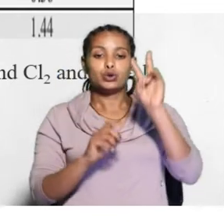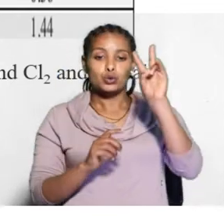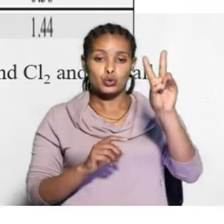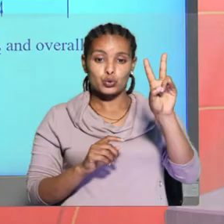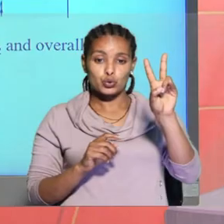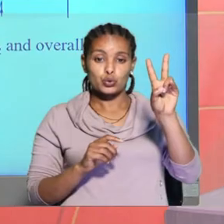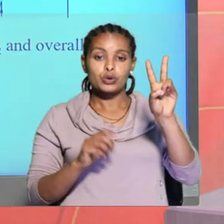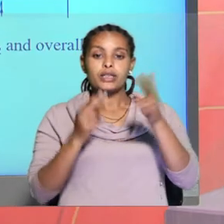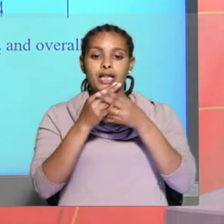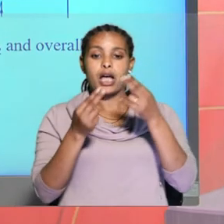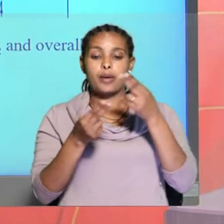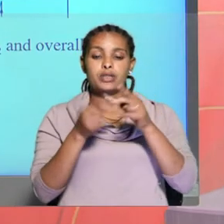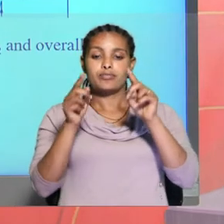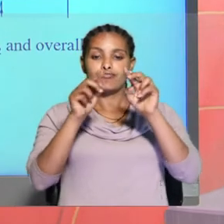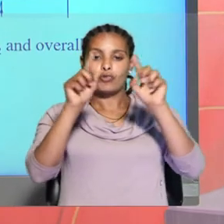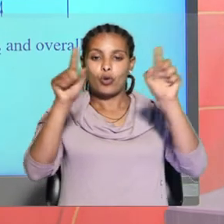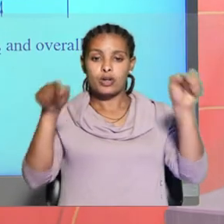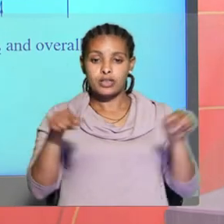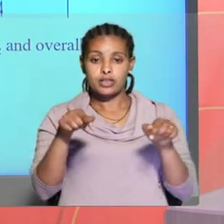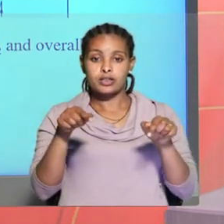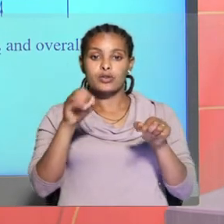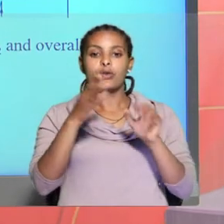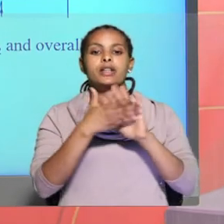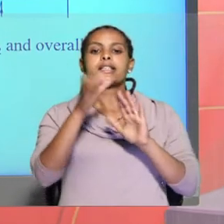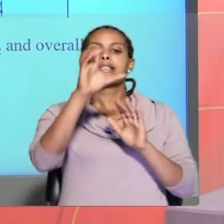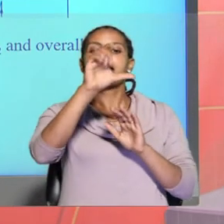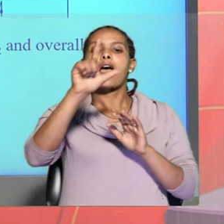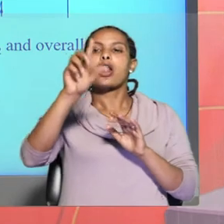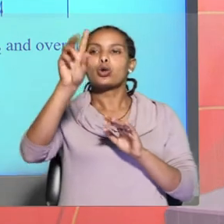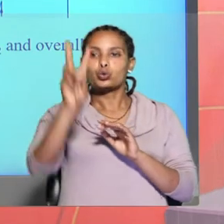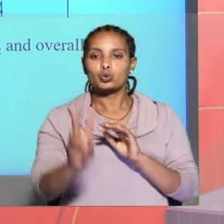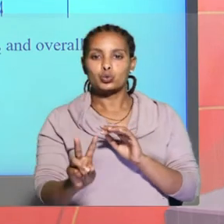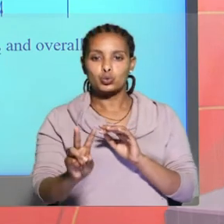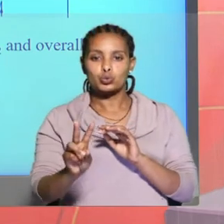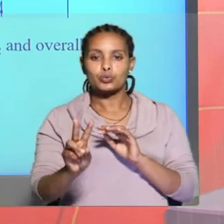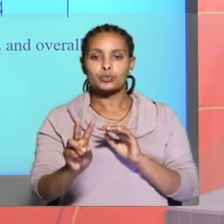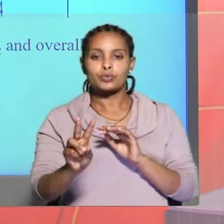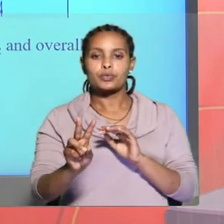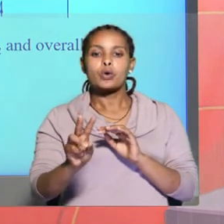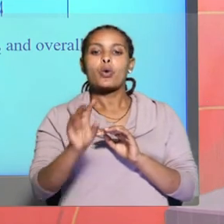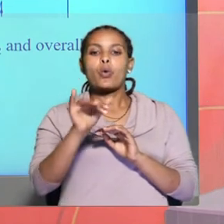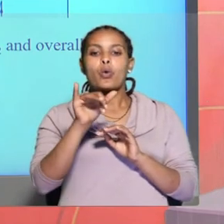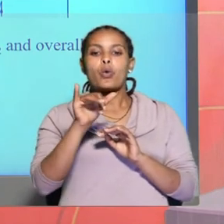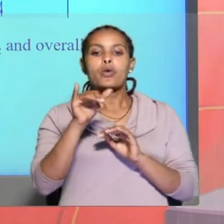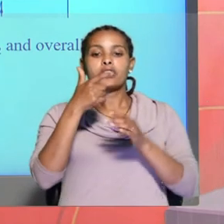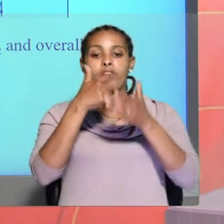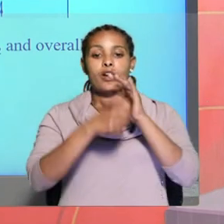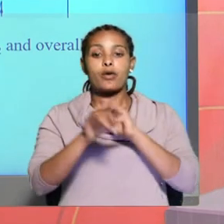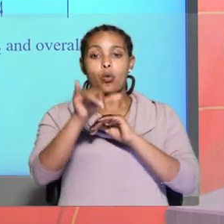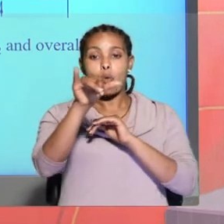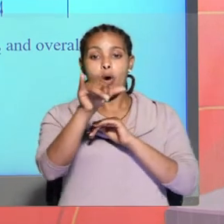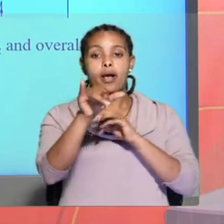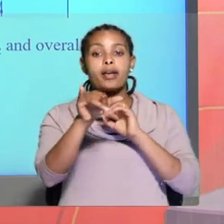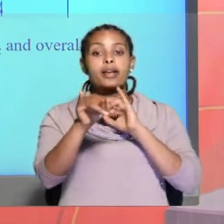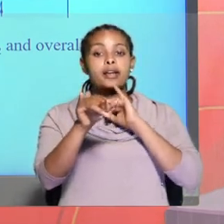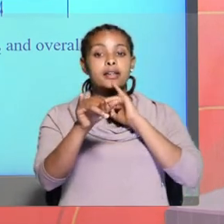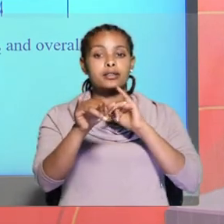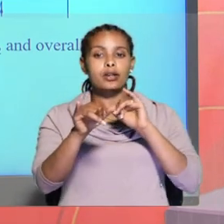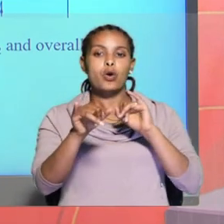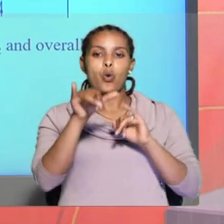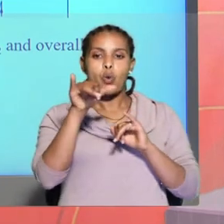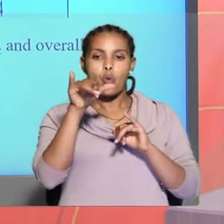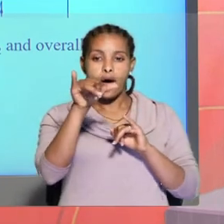tuned times concentration of cl tune to the power y the value of one is